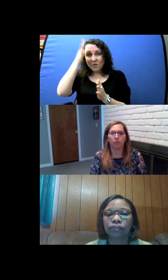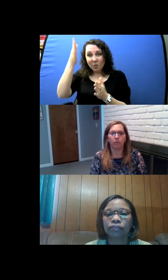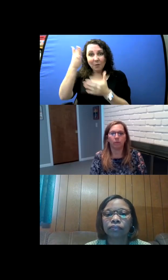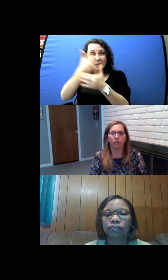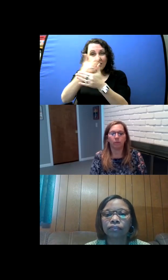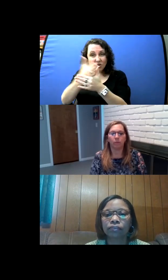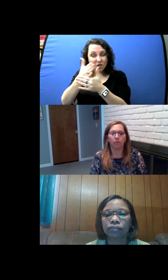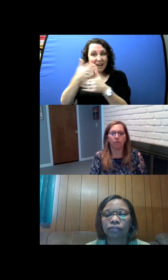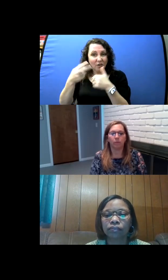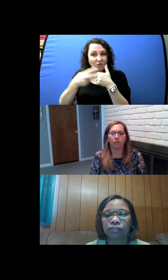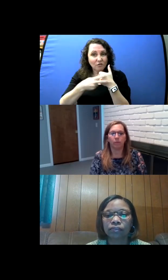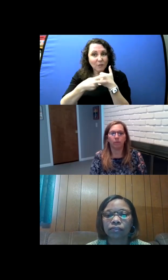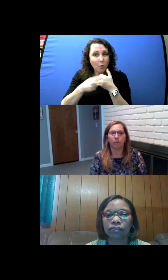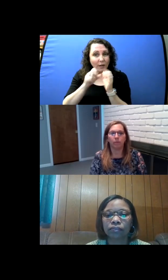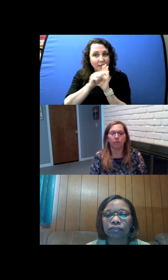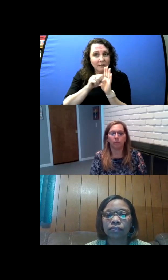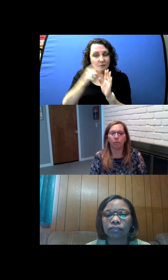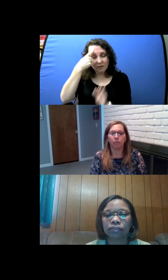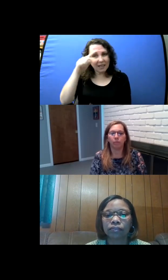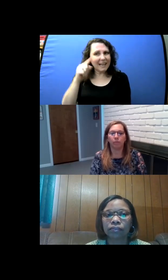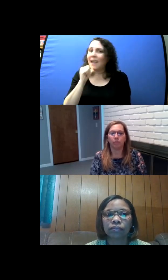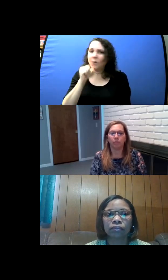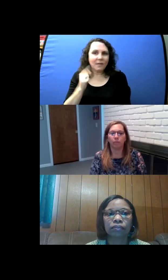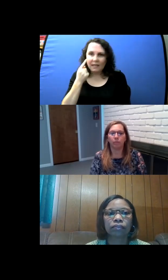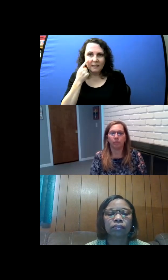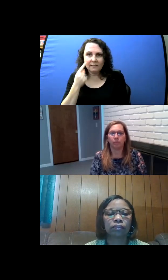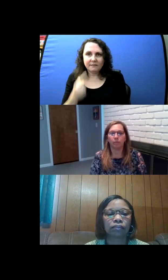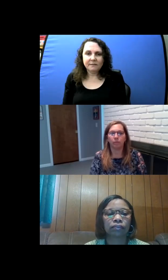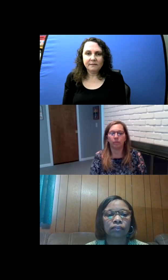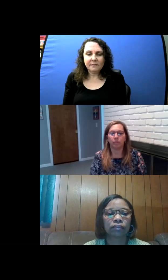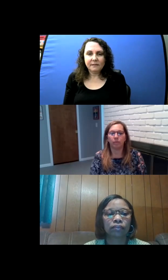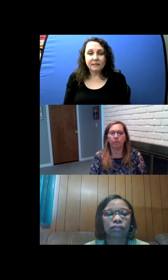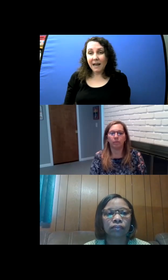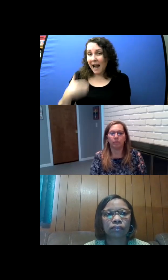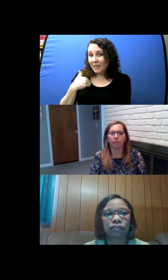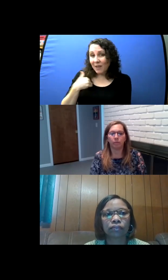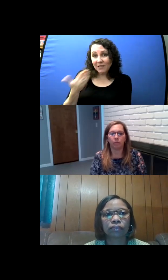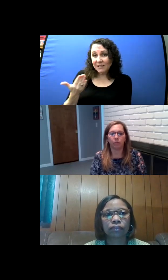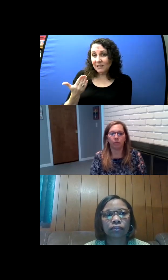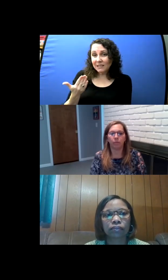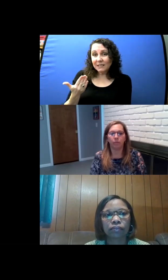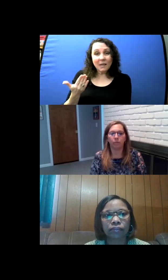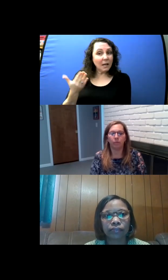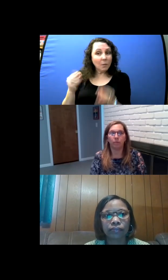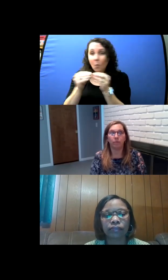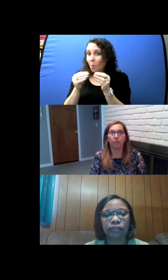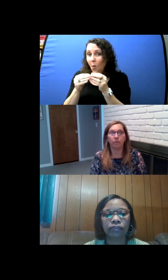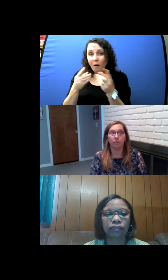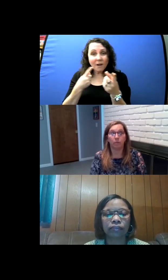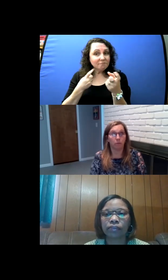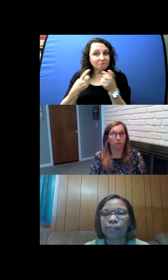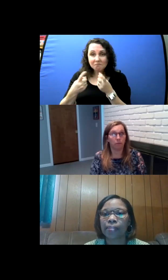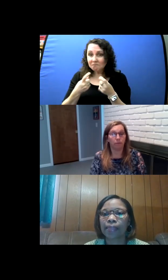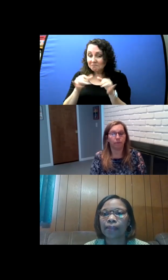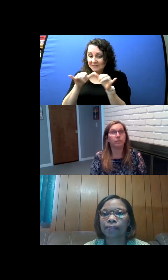think it's being recorded. If you have any more questions, there's still a little time to